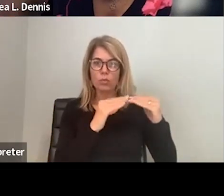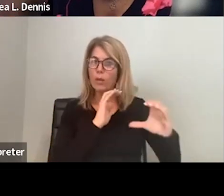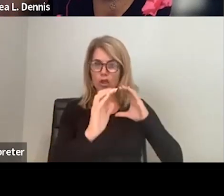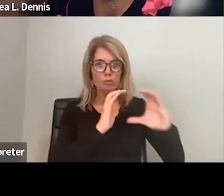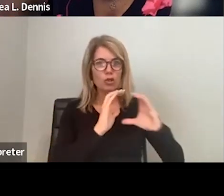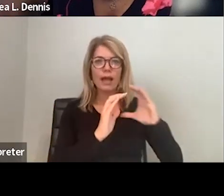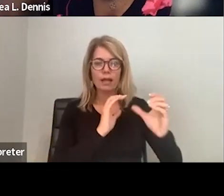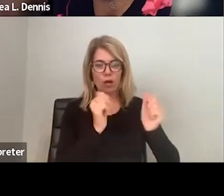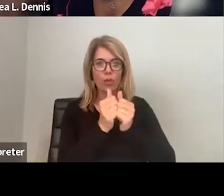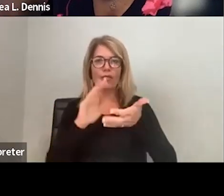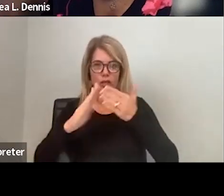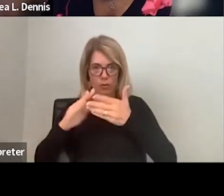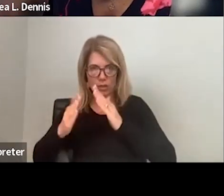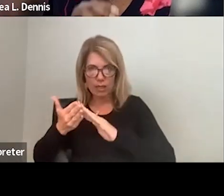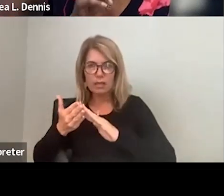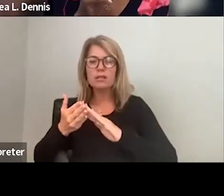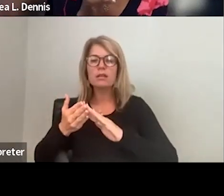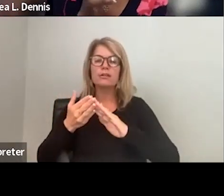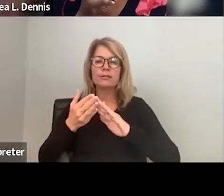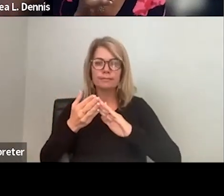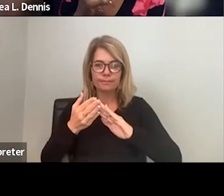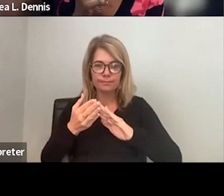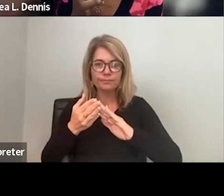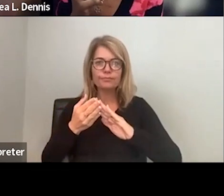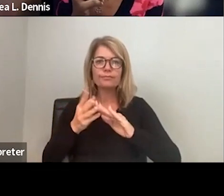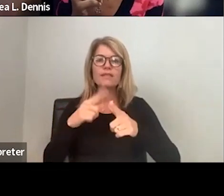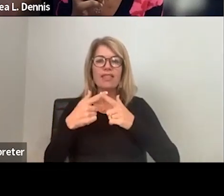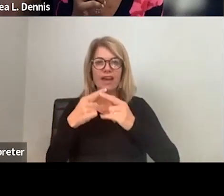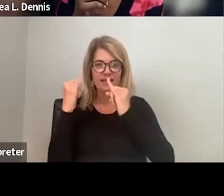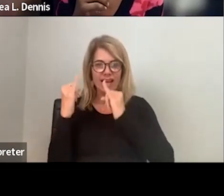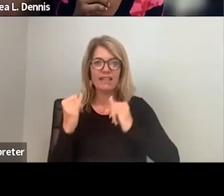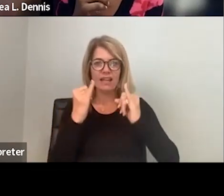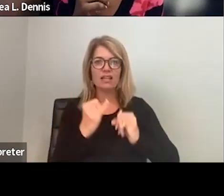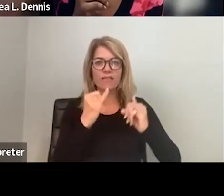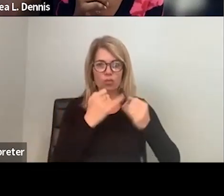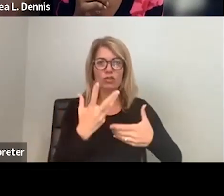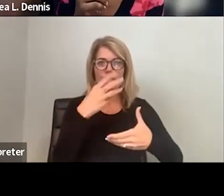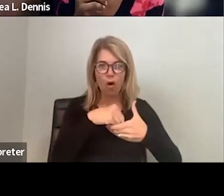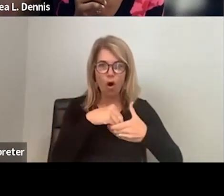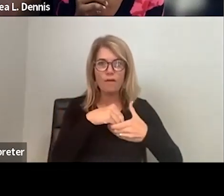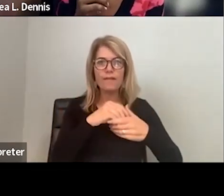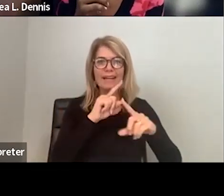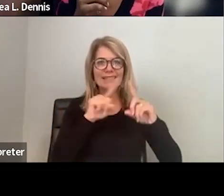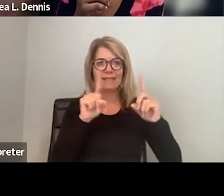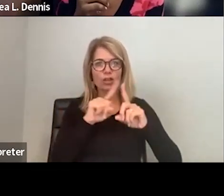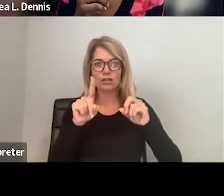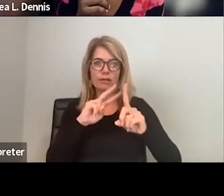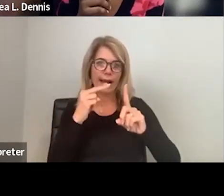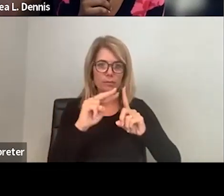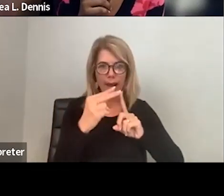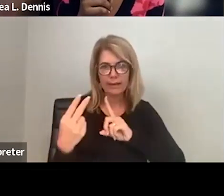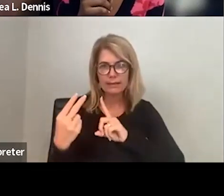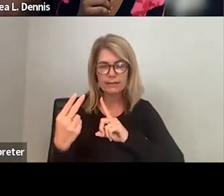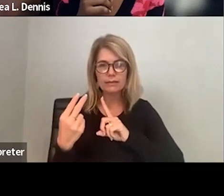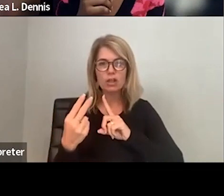the communities and getting the community individuals involved, and it could be from various aspects. You could go into, for instance, the